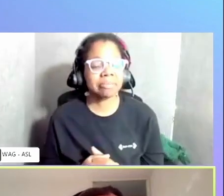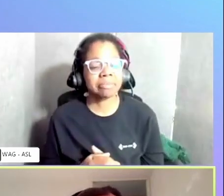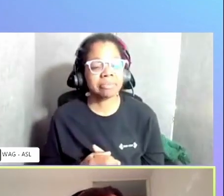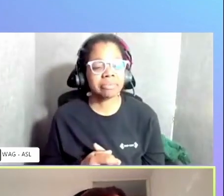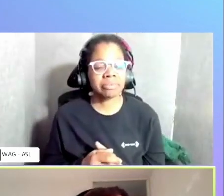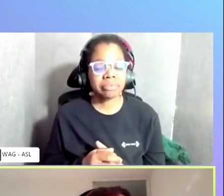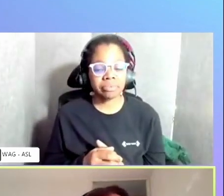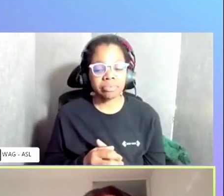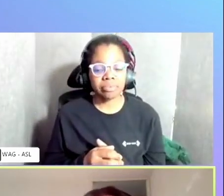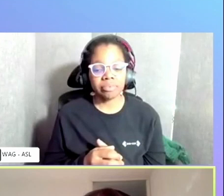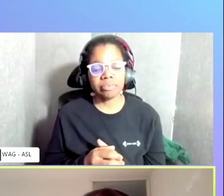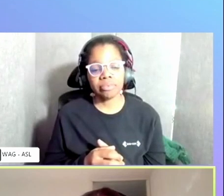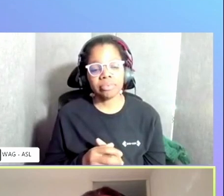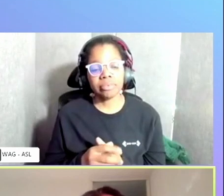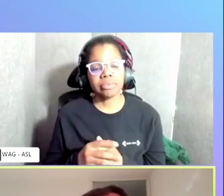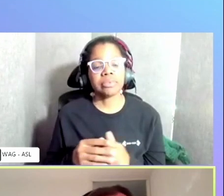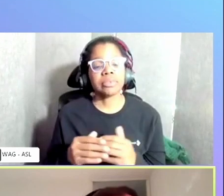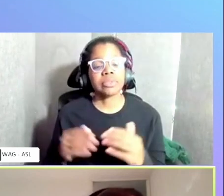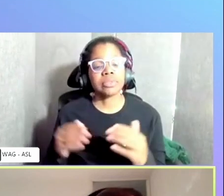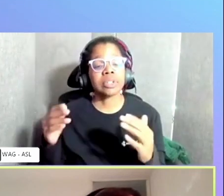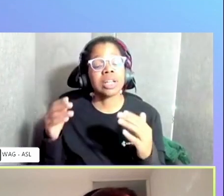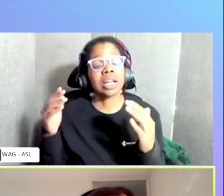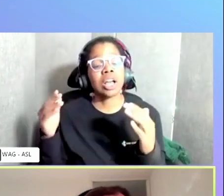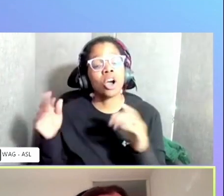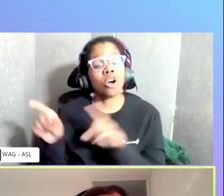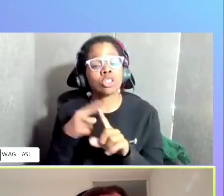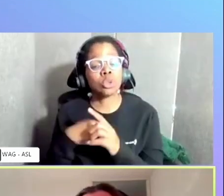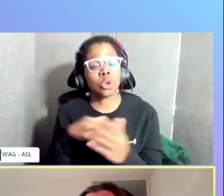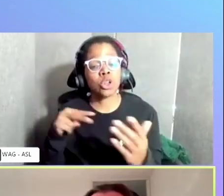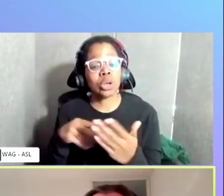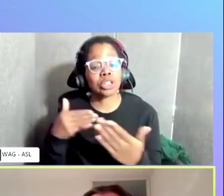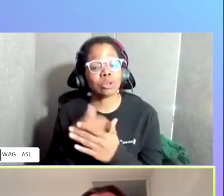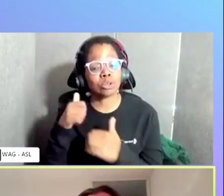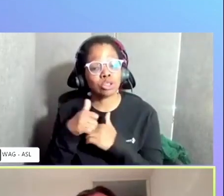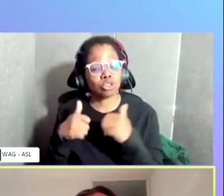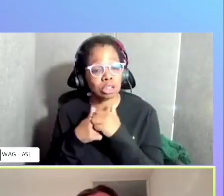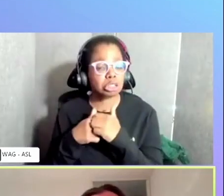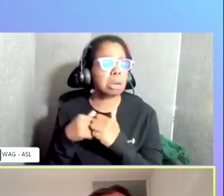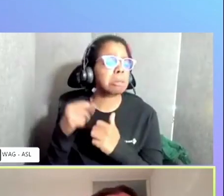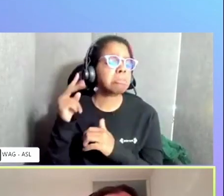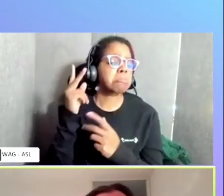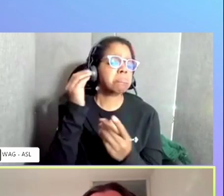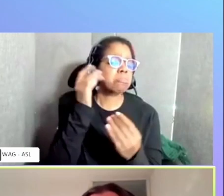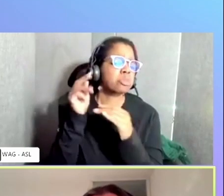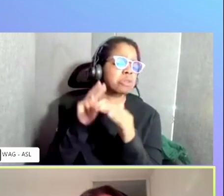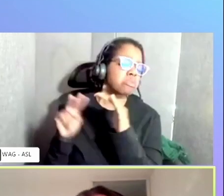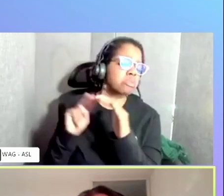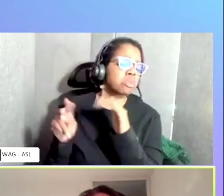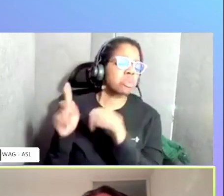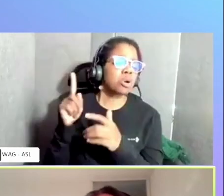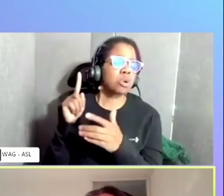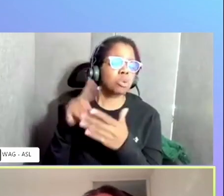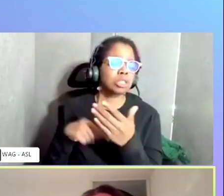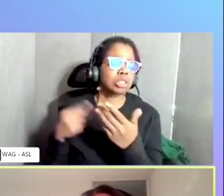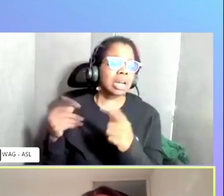Then we will look for WCAG 3, we'll look at the new structure, and we'll speculate about what's coming up next, and we'll wrap up